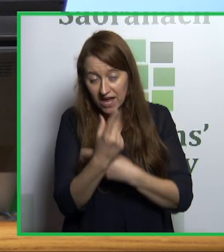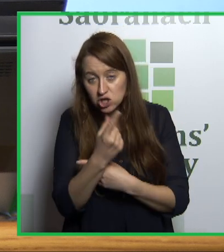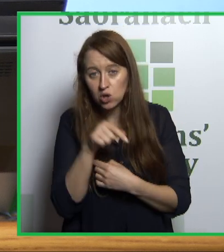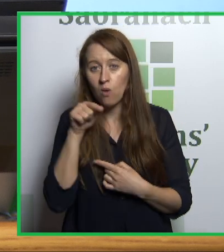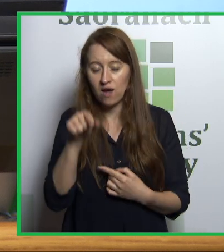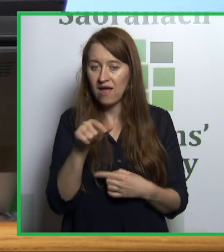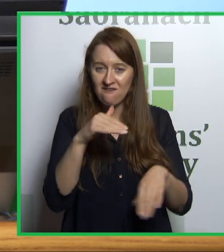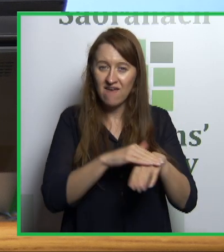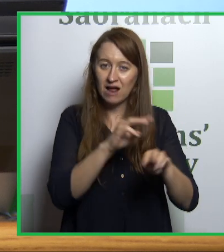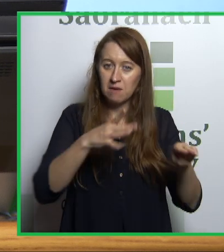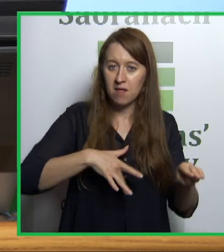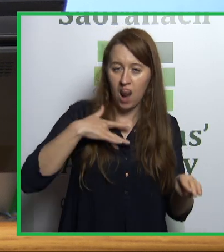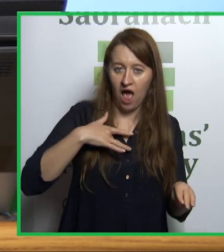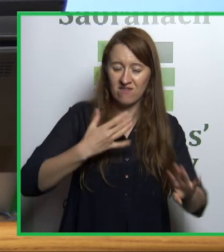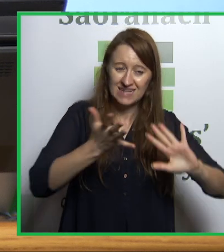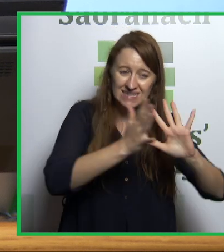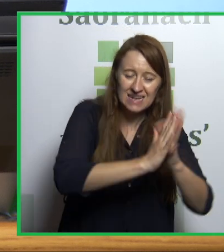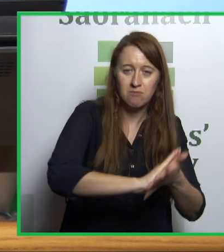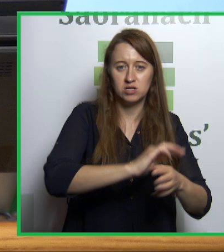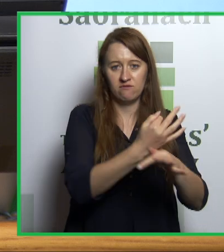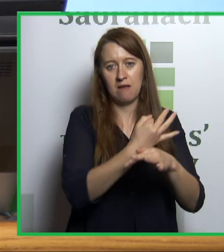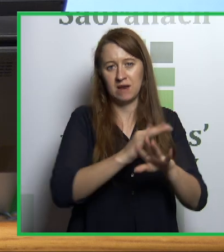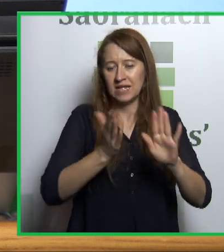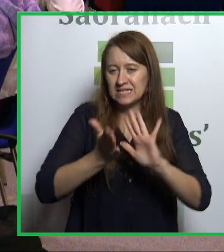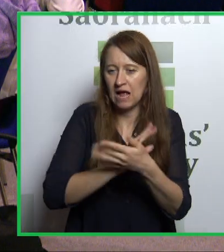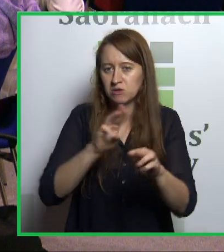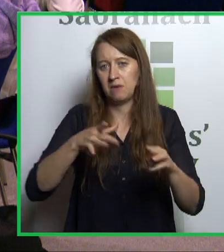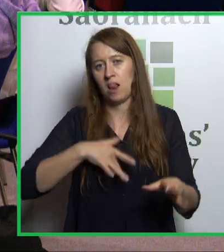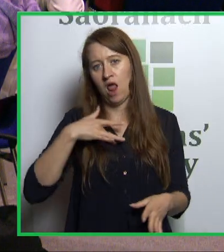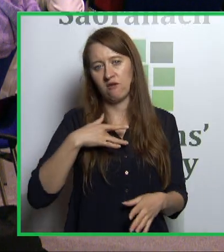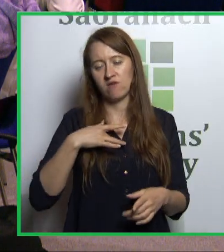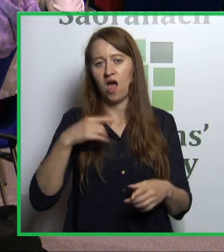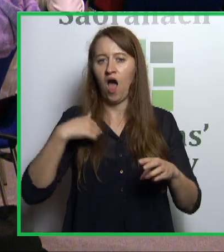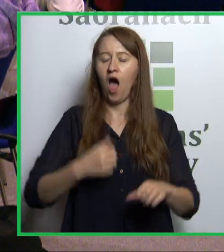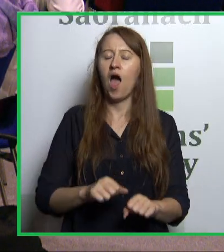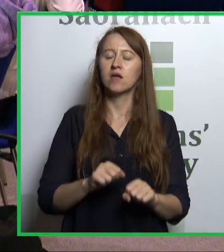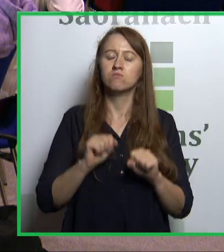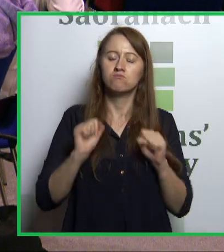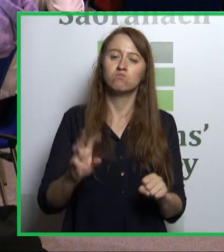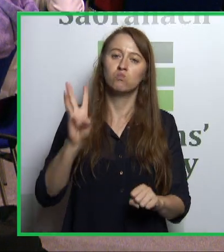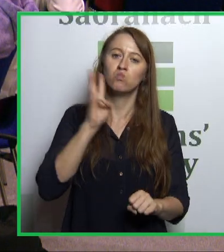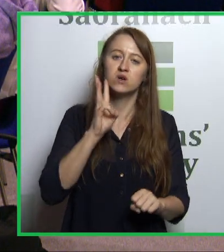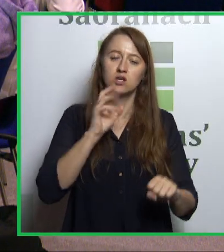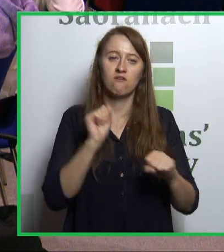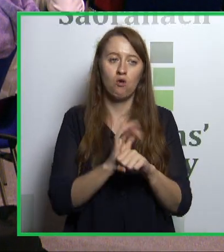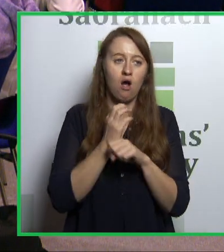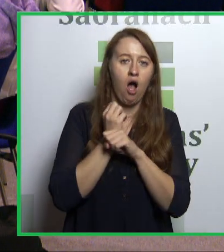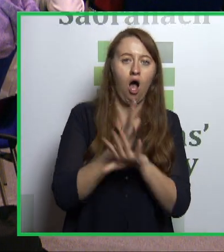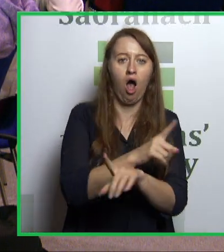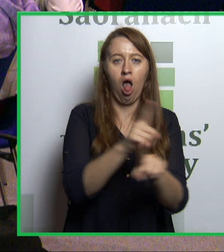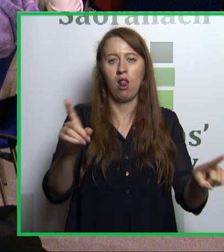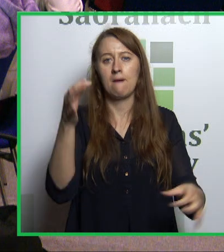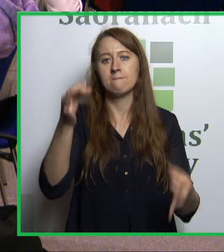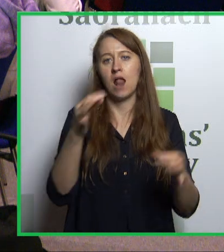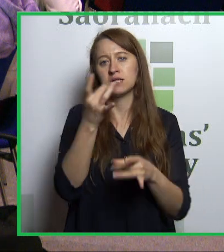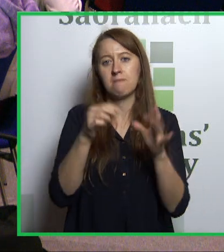harming communities, harming families. So I would urge everybody, and legislators and policymakers, don't necessarily wait just for a report.